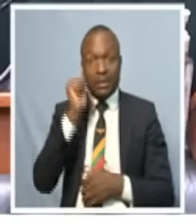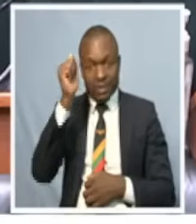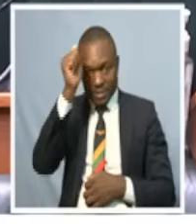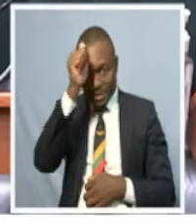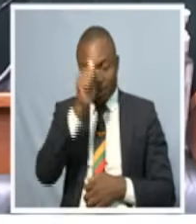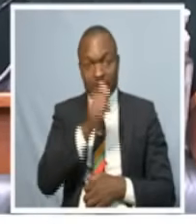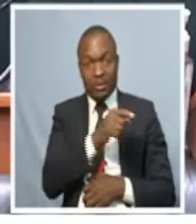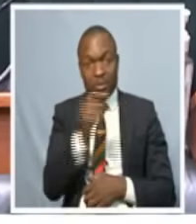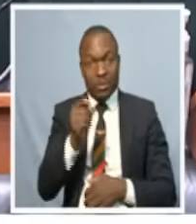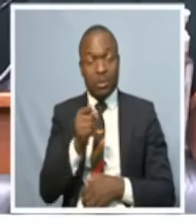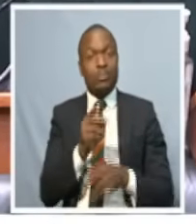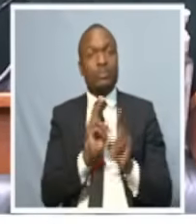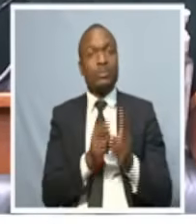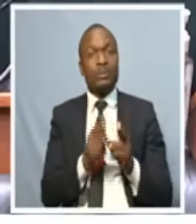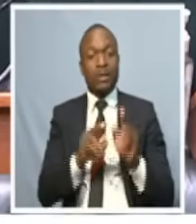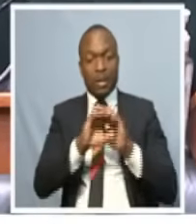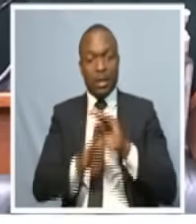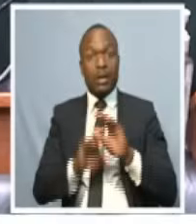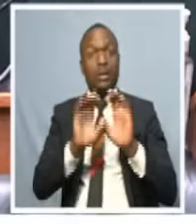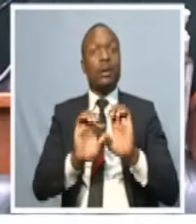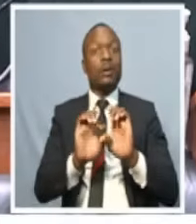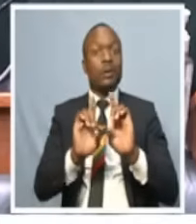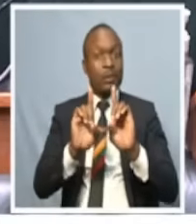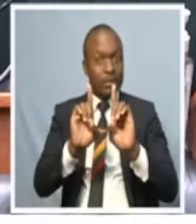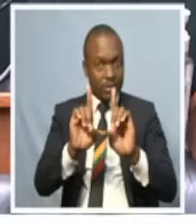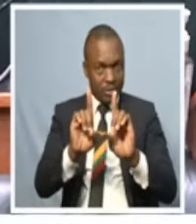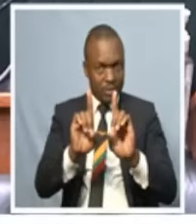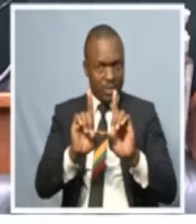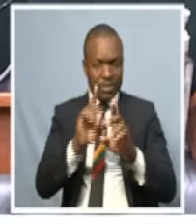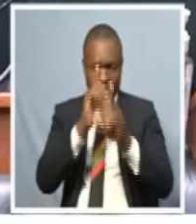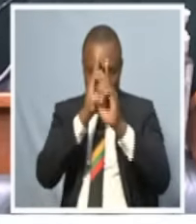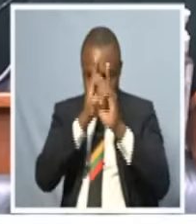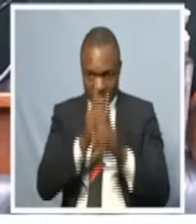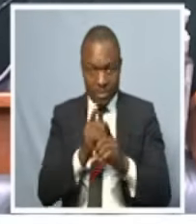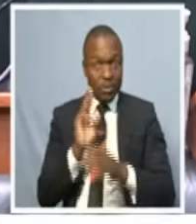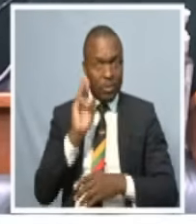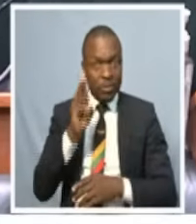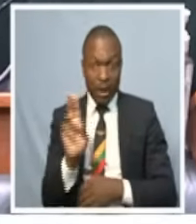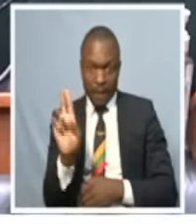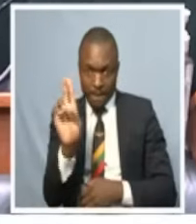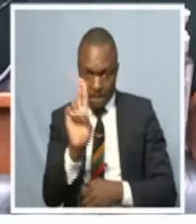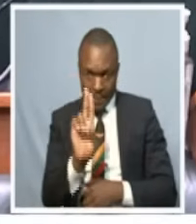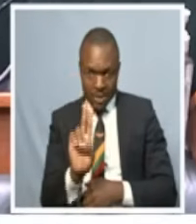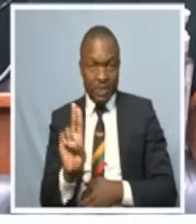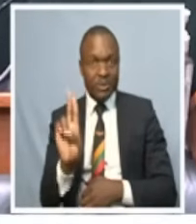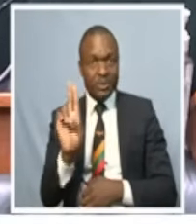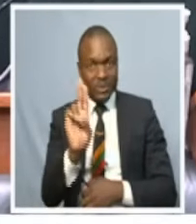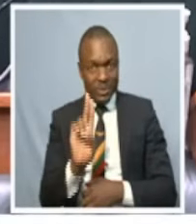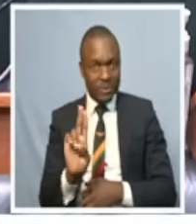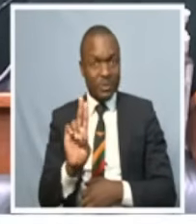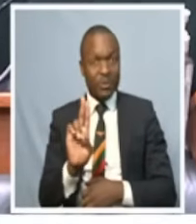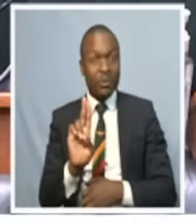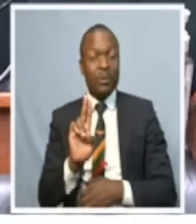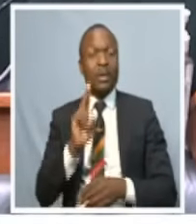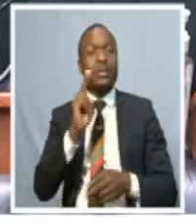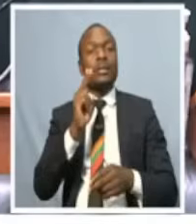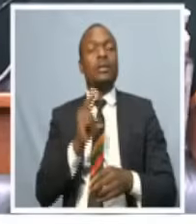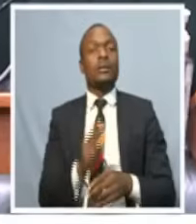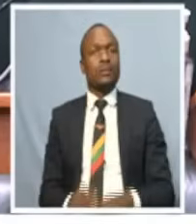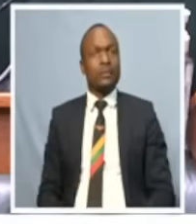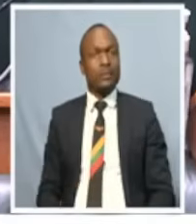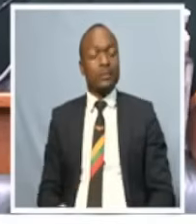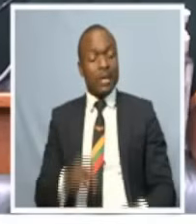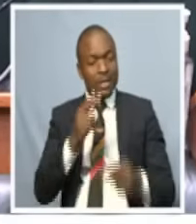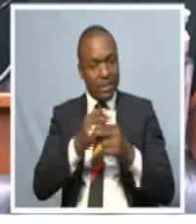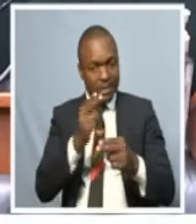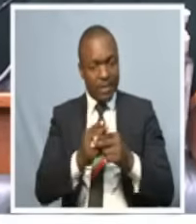who responded under education, we decided that we are going to use the database. We didn't want to open